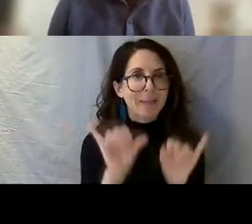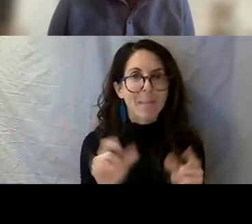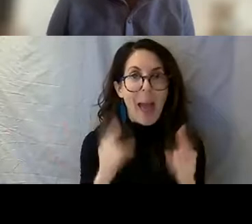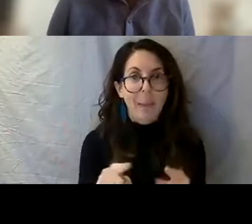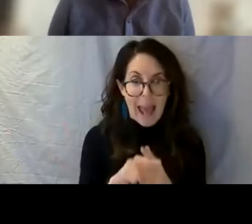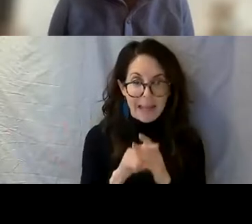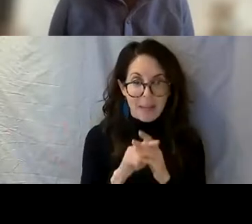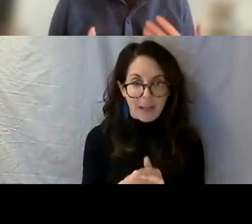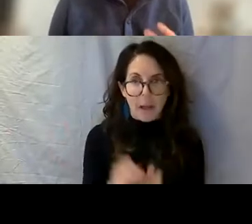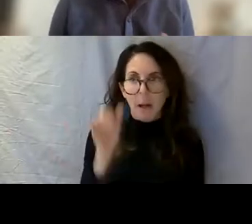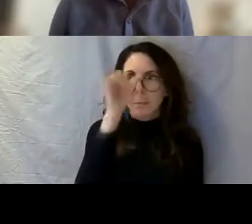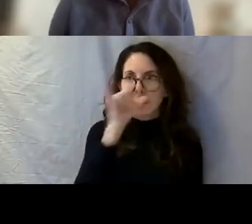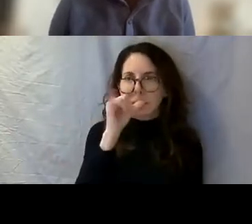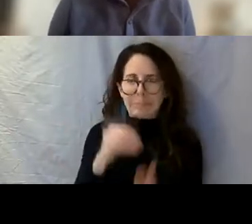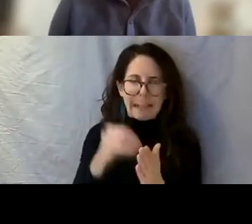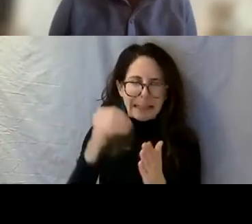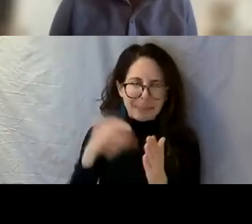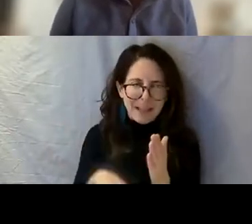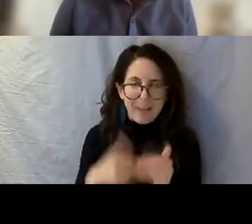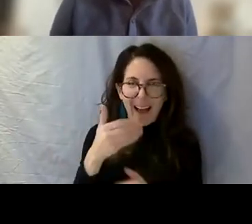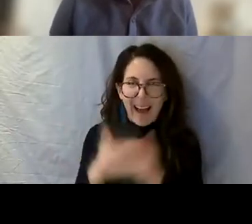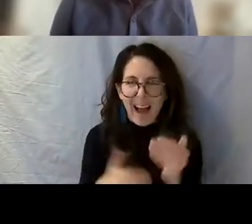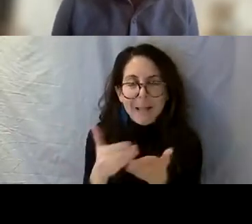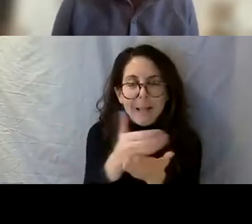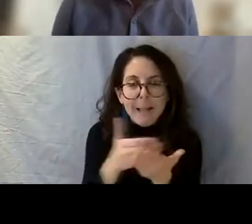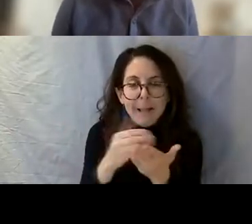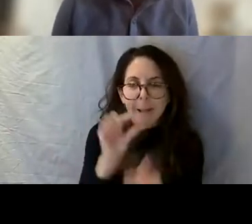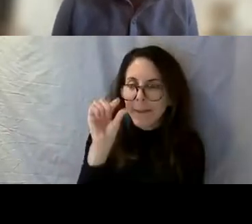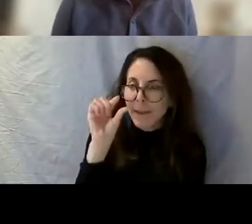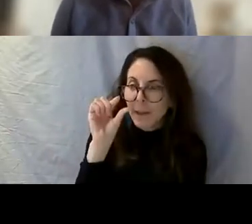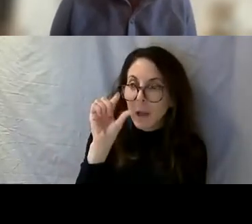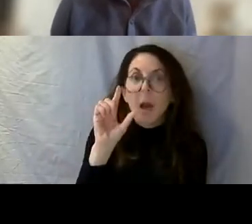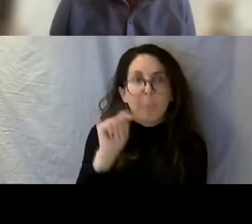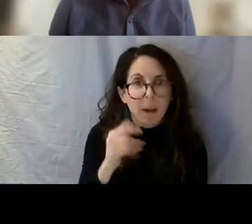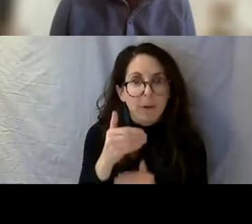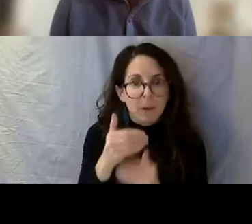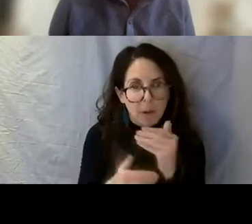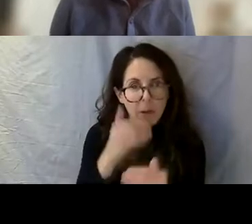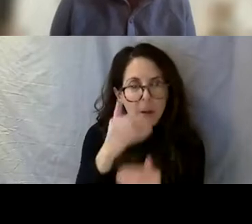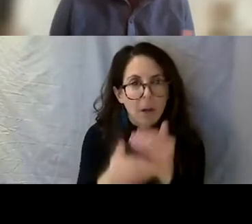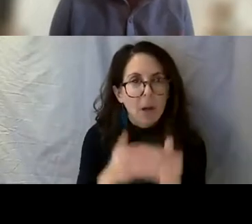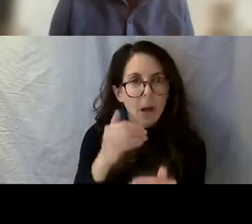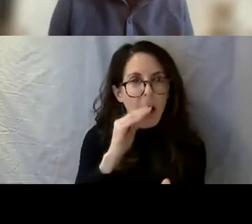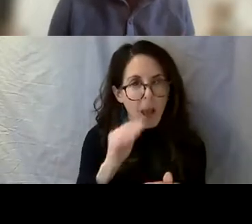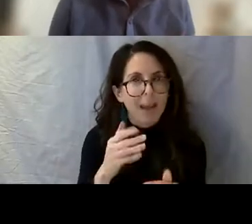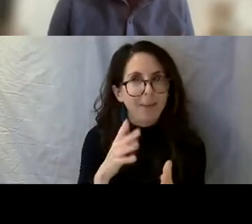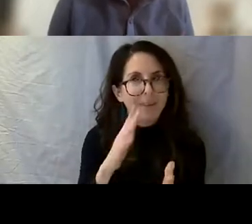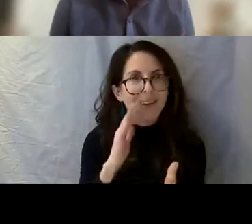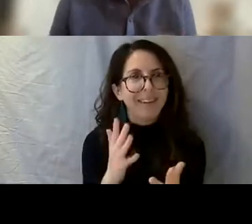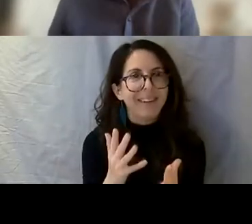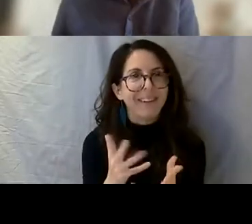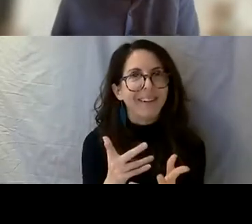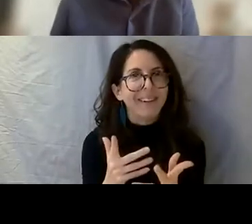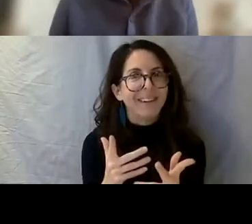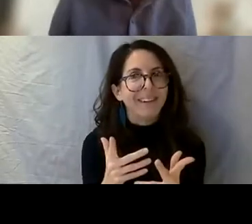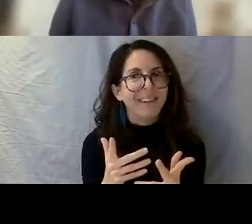costs a lot and it makes very little money. And then eventually it manifests at scale and it makes the right people who made the right bets a lot